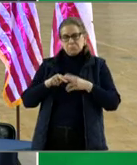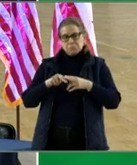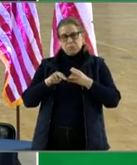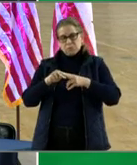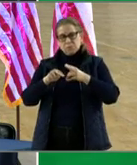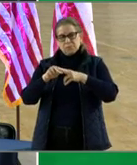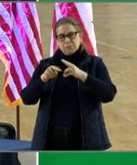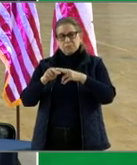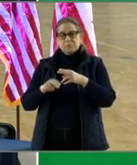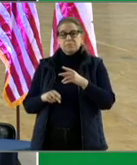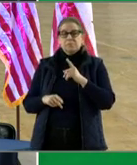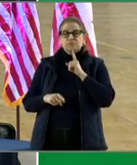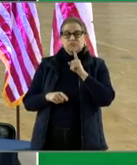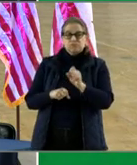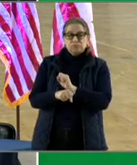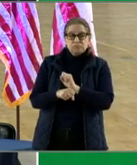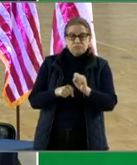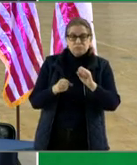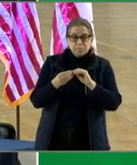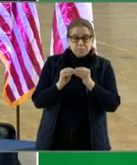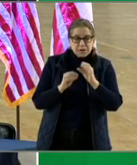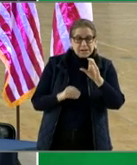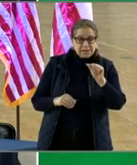projections with a total number of